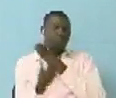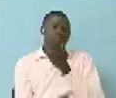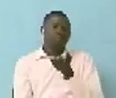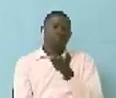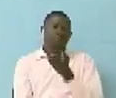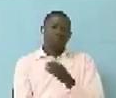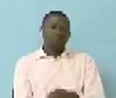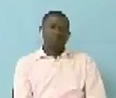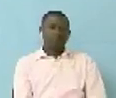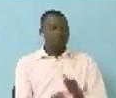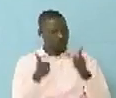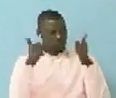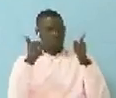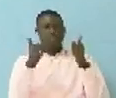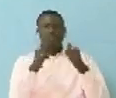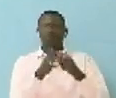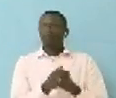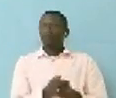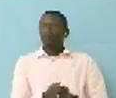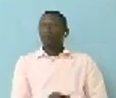Commander-in-Chief. Fantastic.